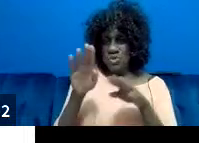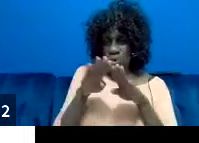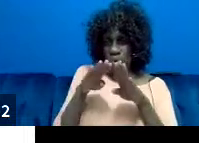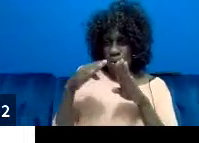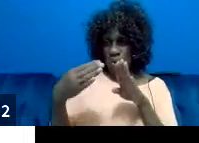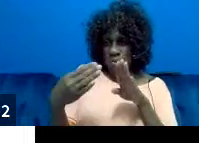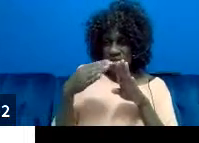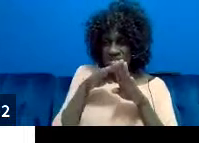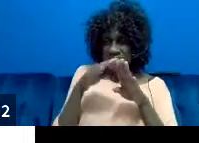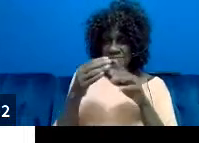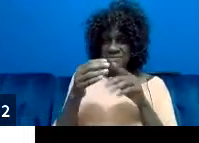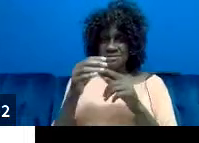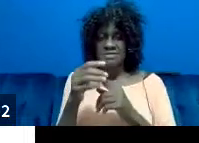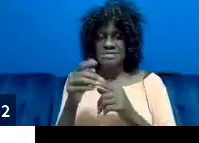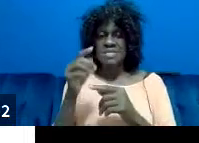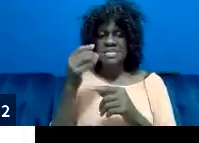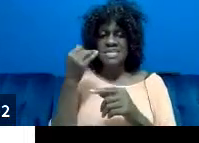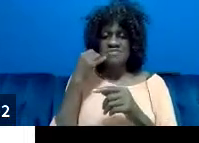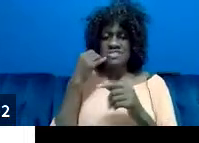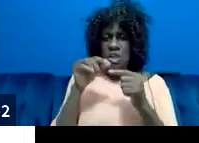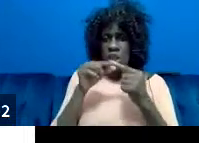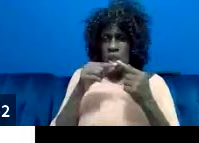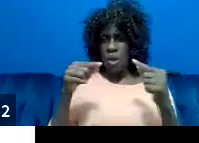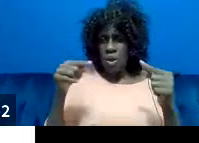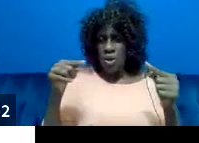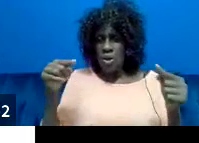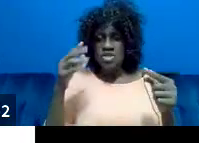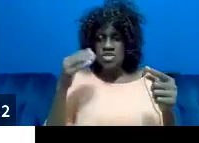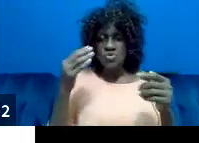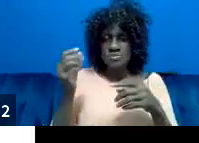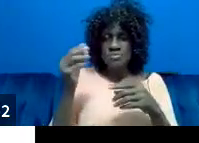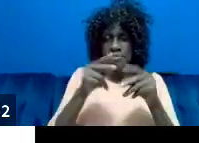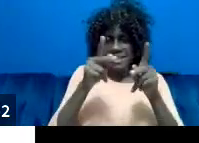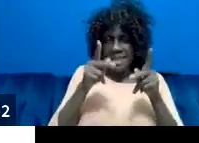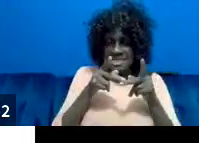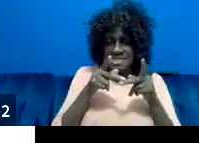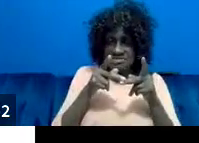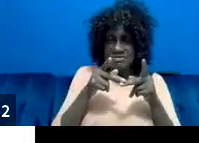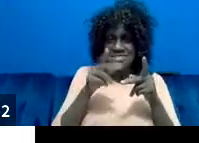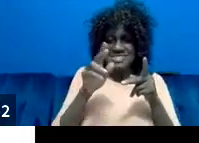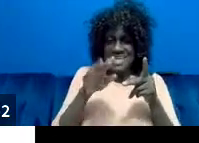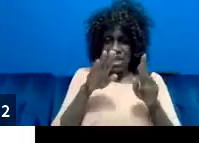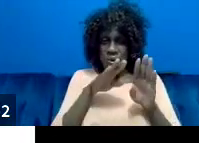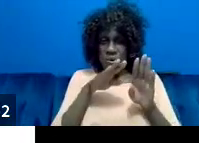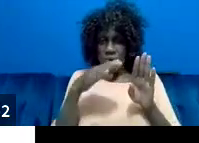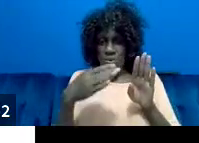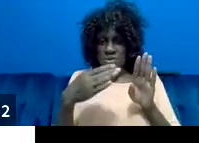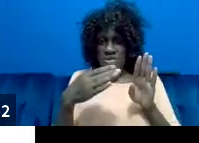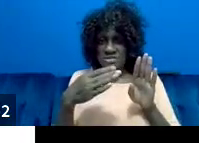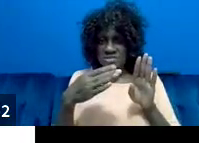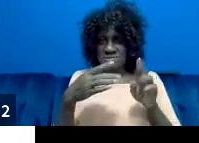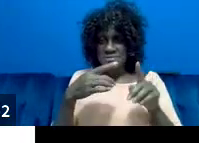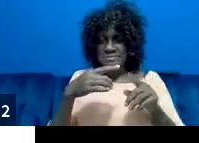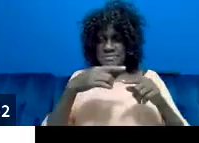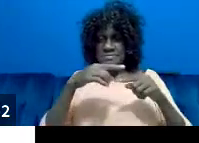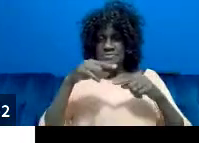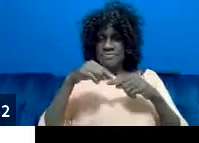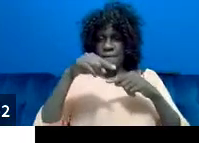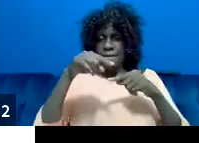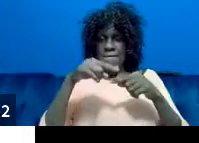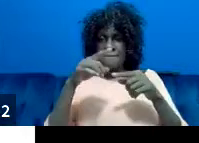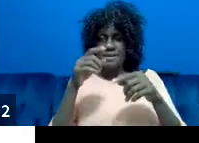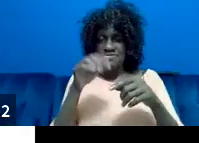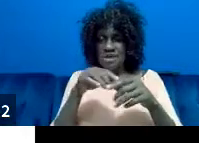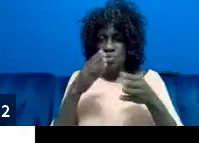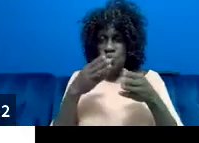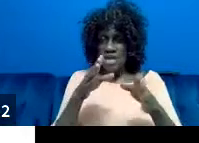inch diameter. If it's elongated, you want to place that elongated opening perpendicular to the dominant direction of